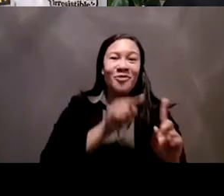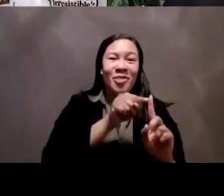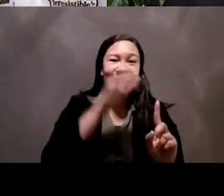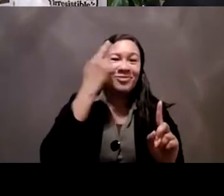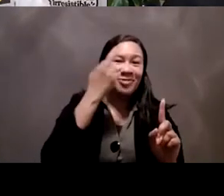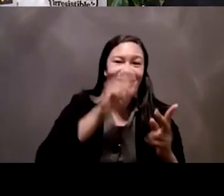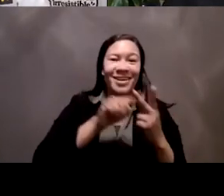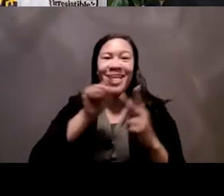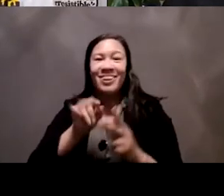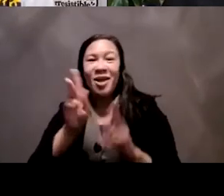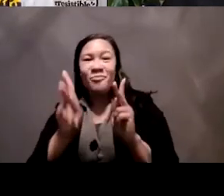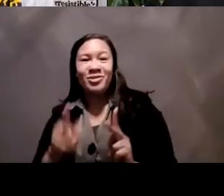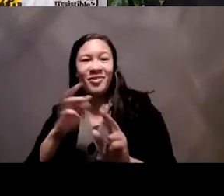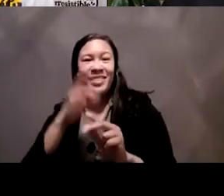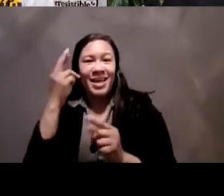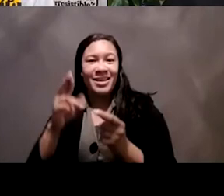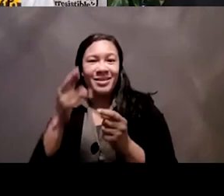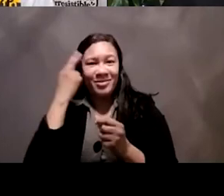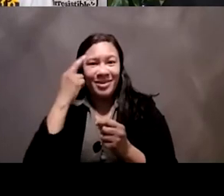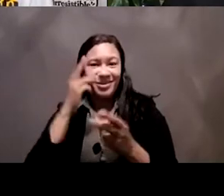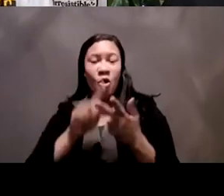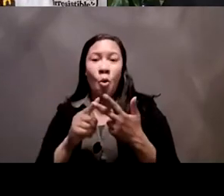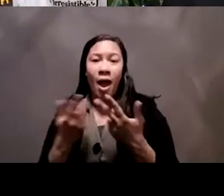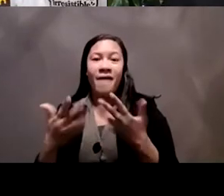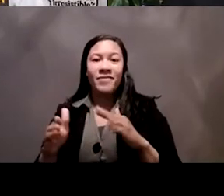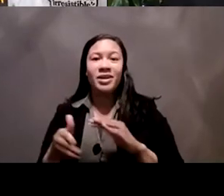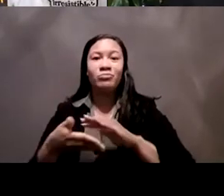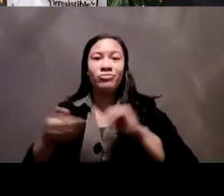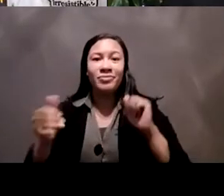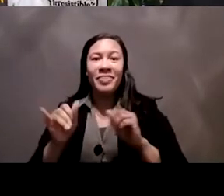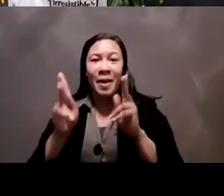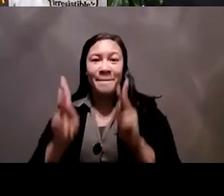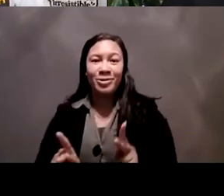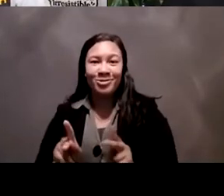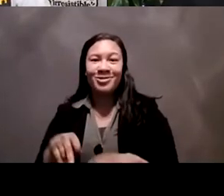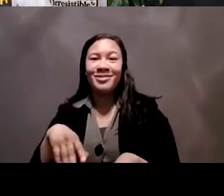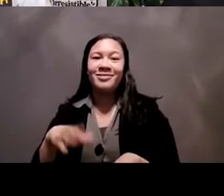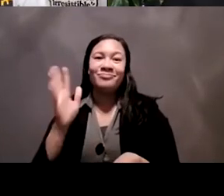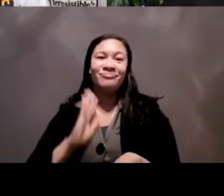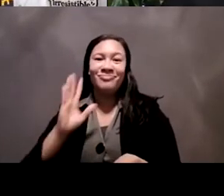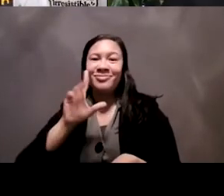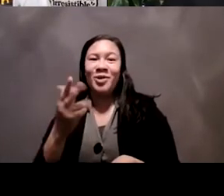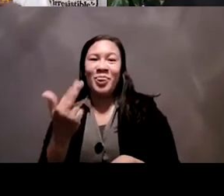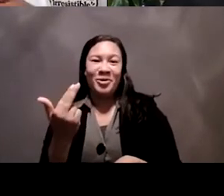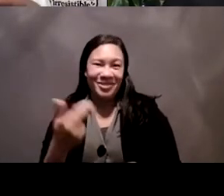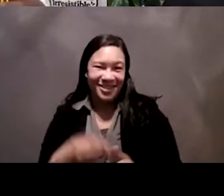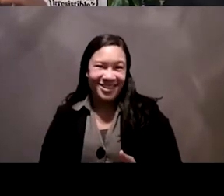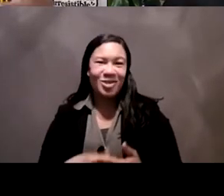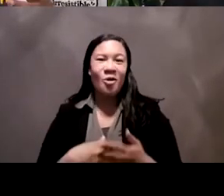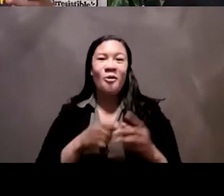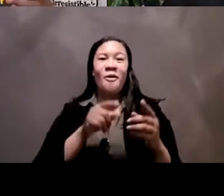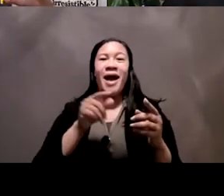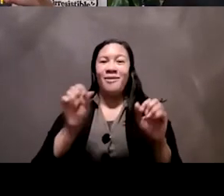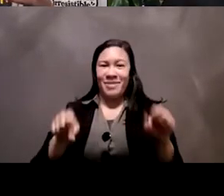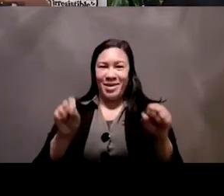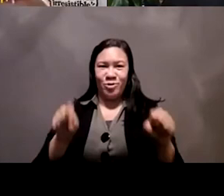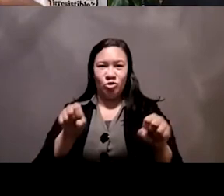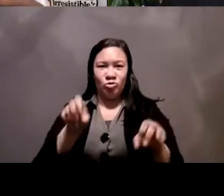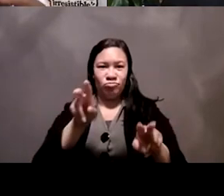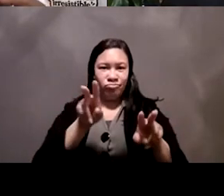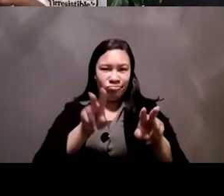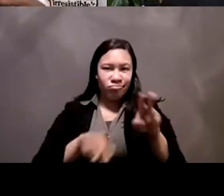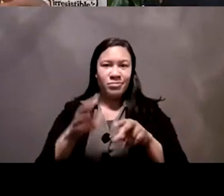reason. And I slept with this person back in 2013. And I think being able to have a text that could